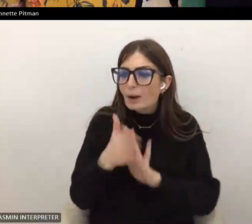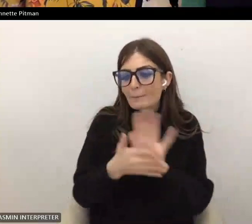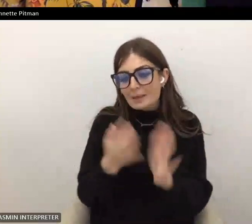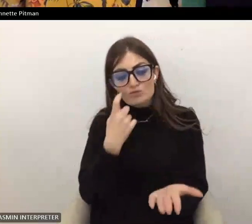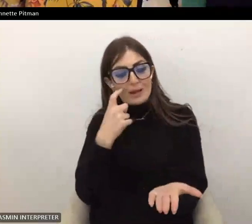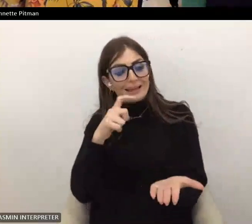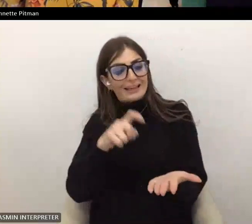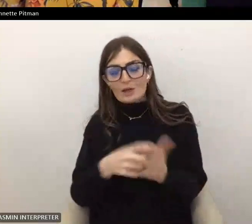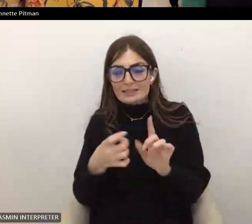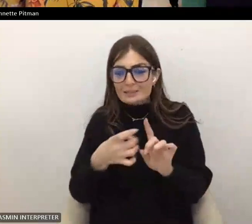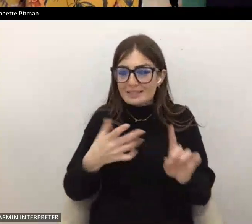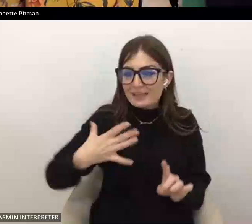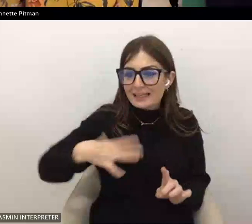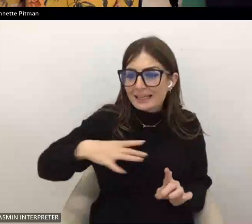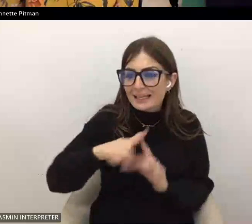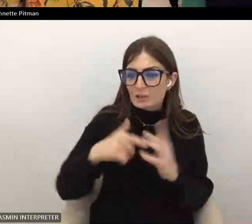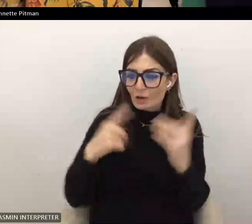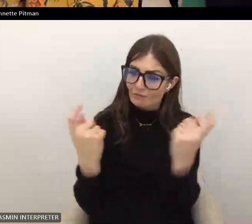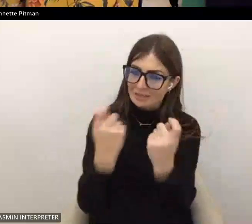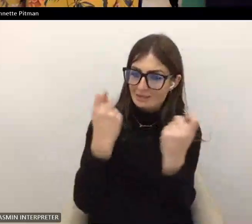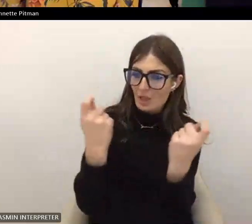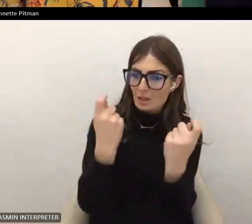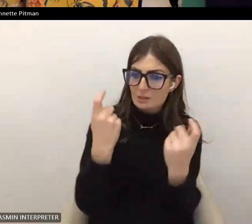the specific needs of festivals.